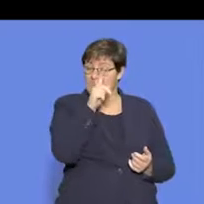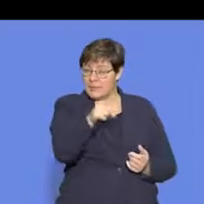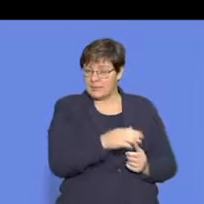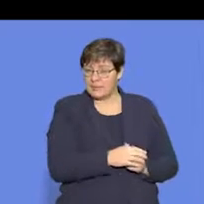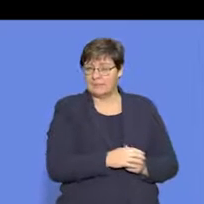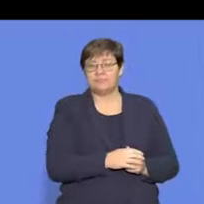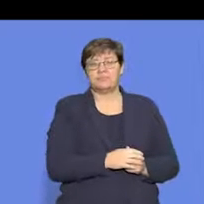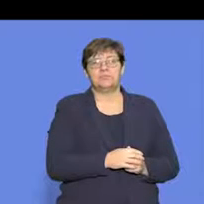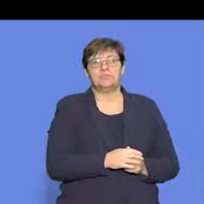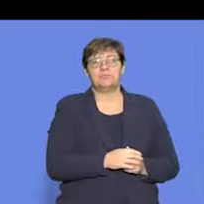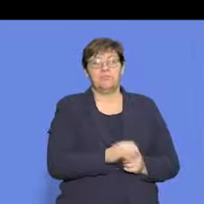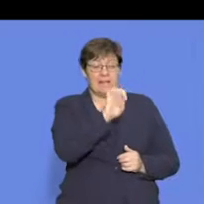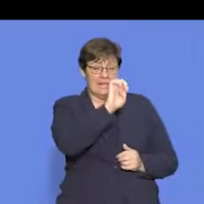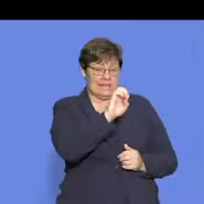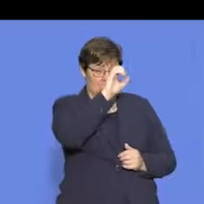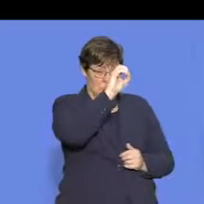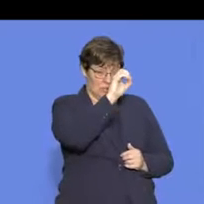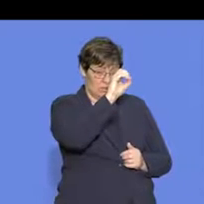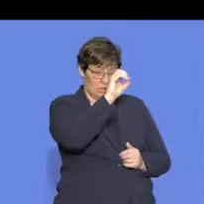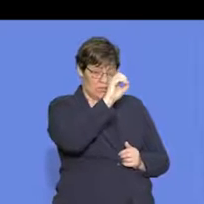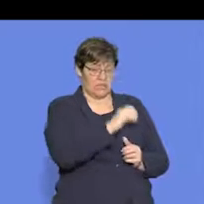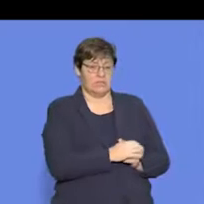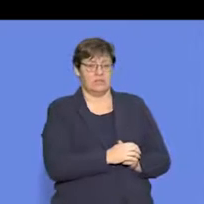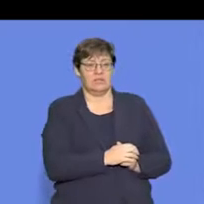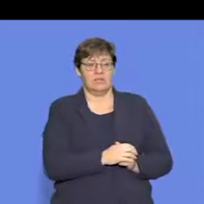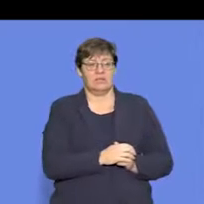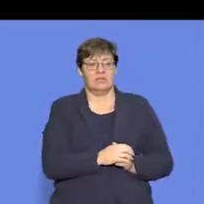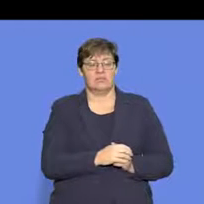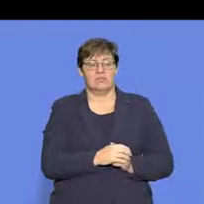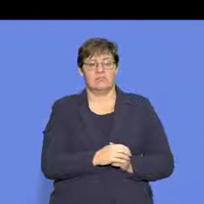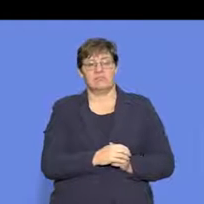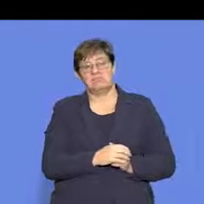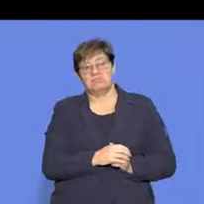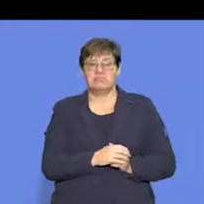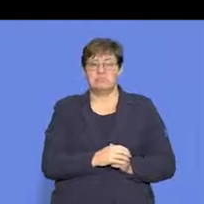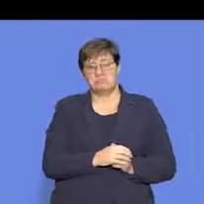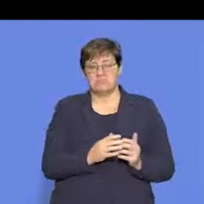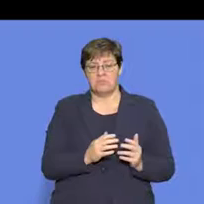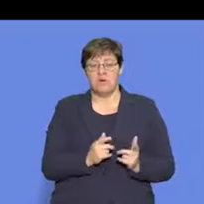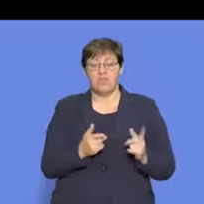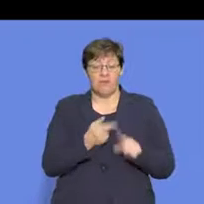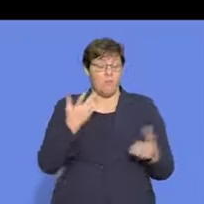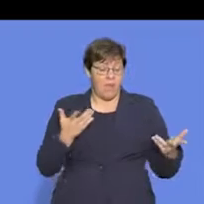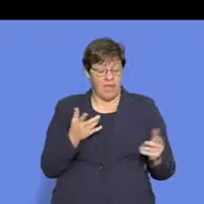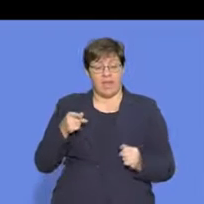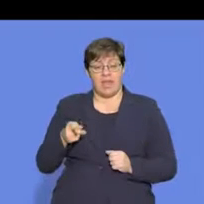we're going to say, remember, let's take E0 of the